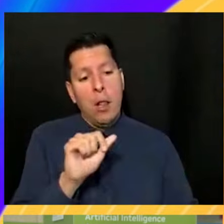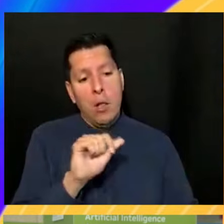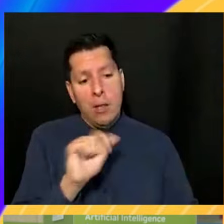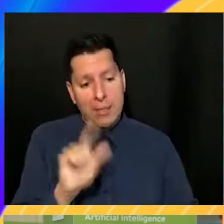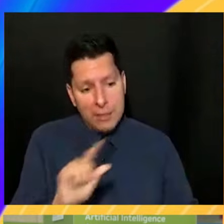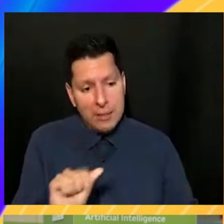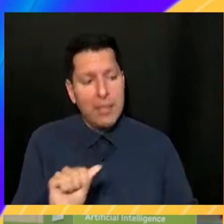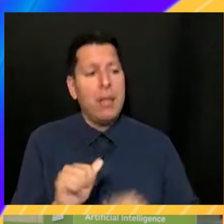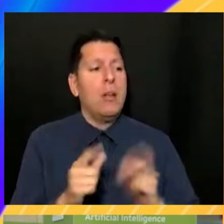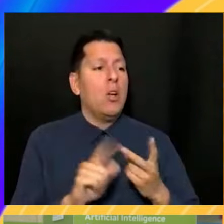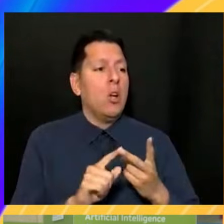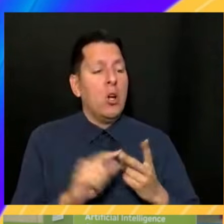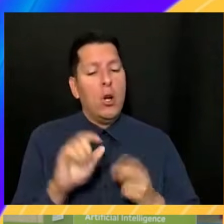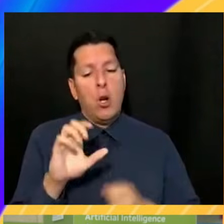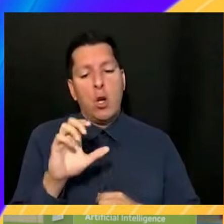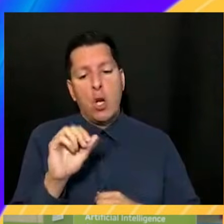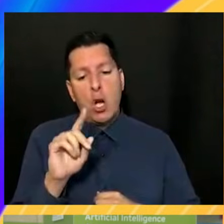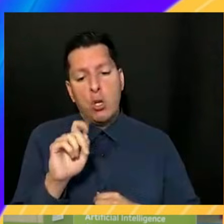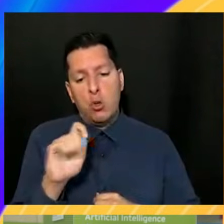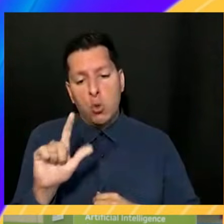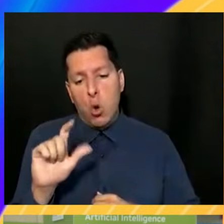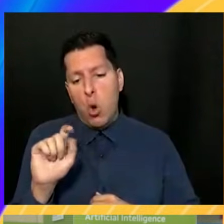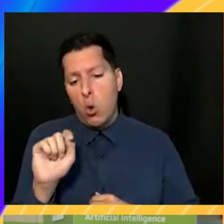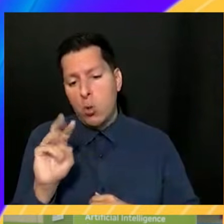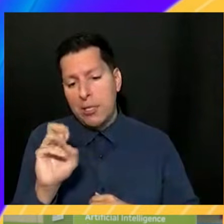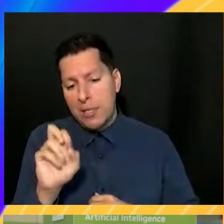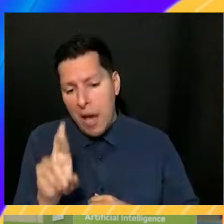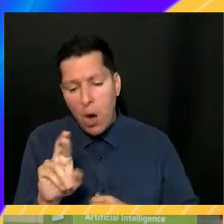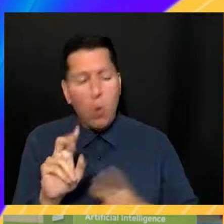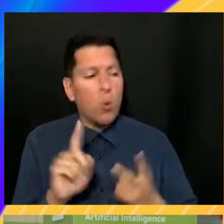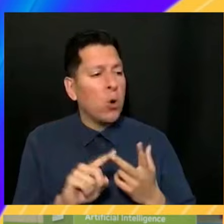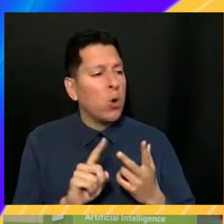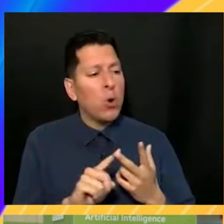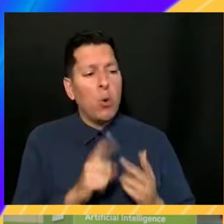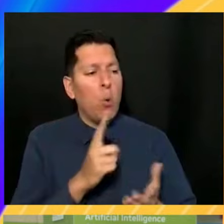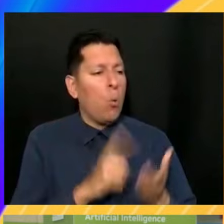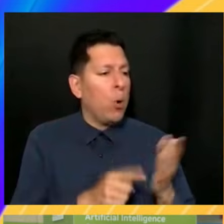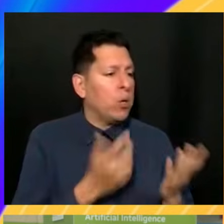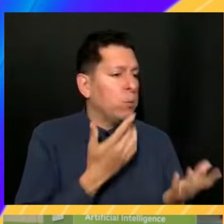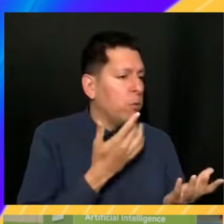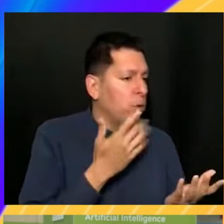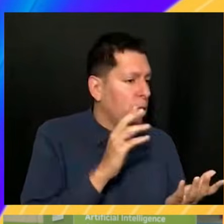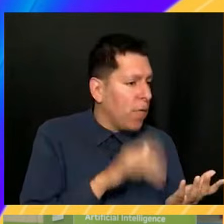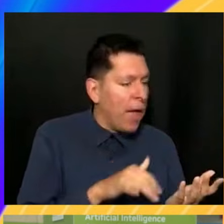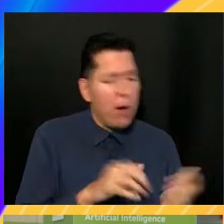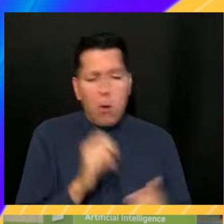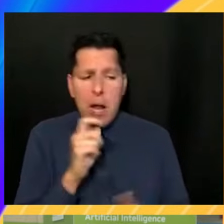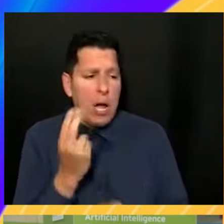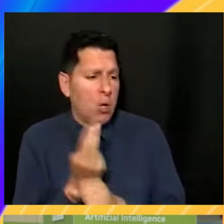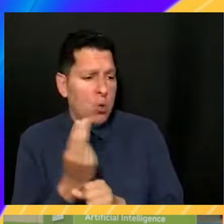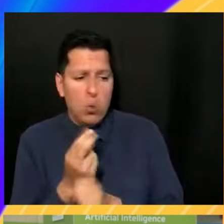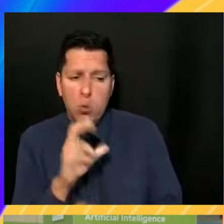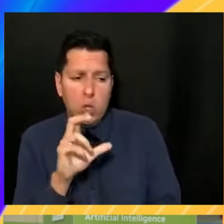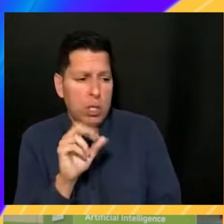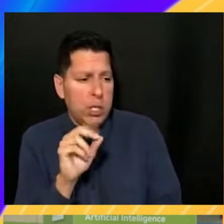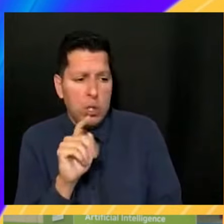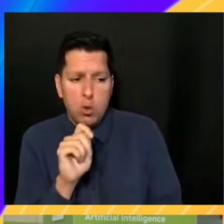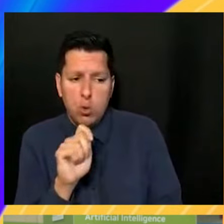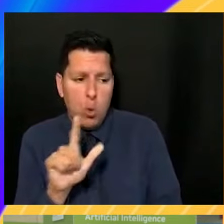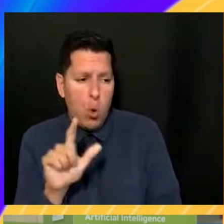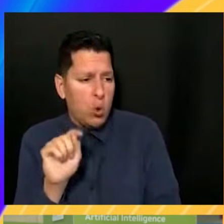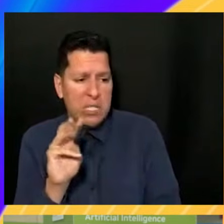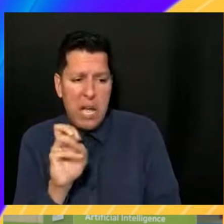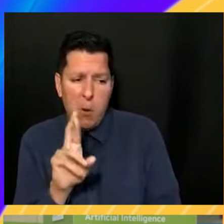or depending on the region, if you, for whatever reason, don't want to, you can deploy without Control Tower. But what I would recommend you do is set up Control Tower